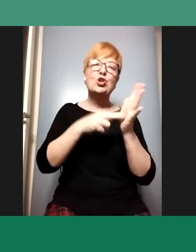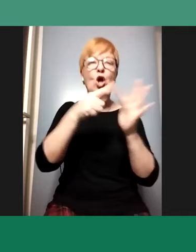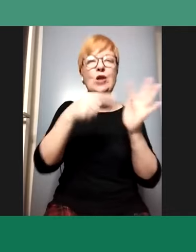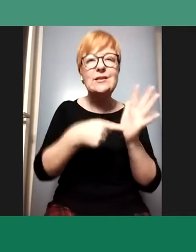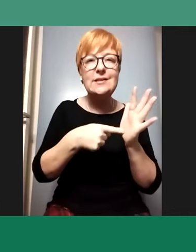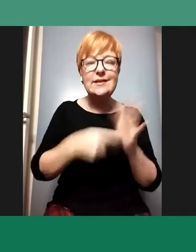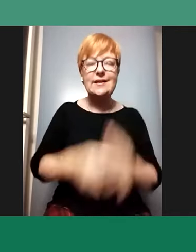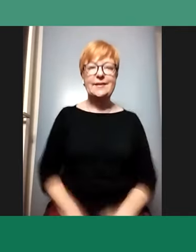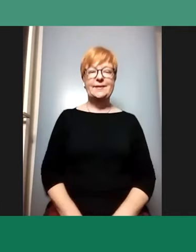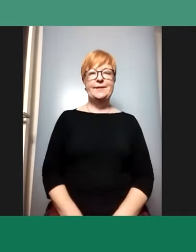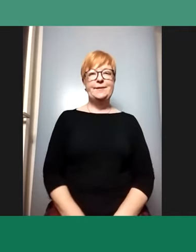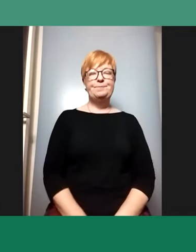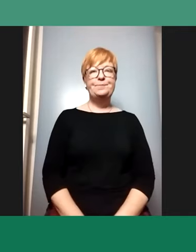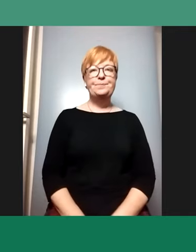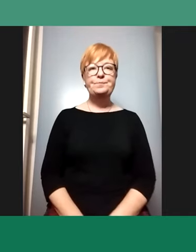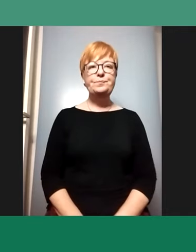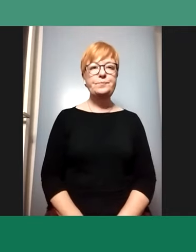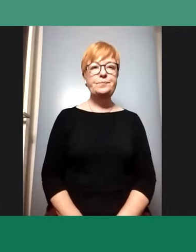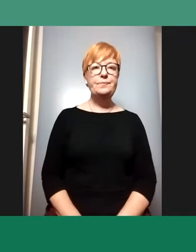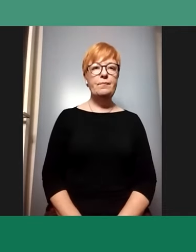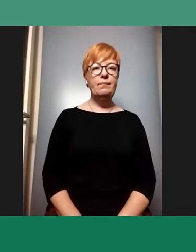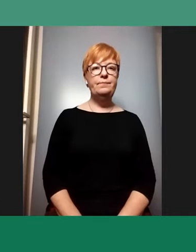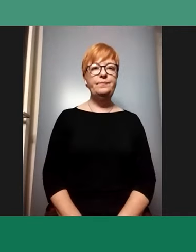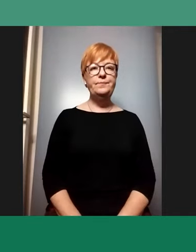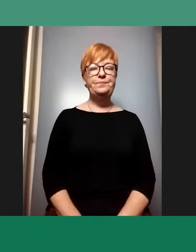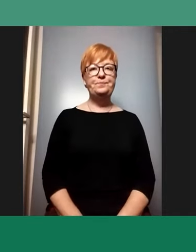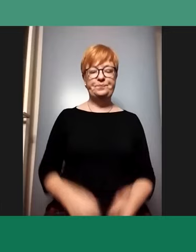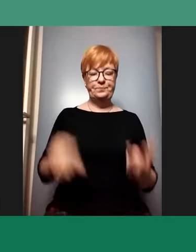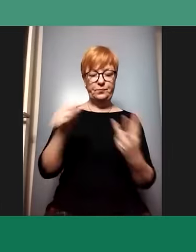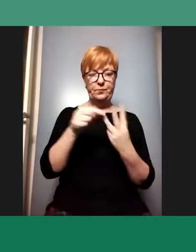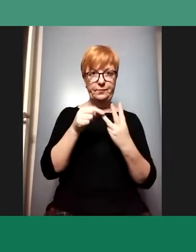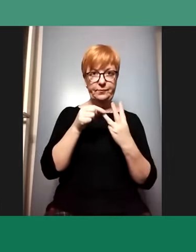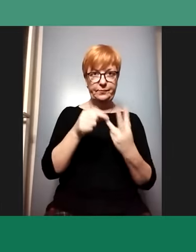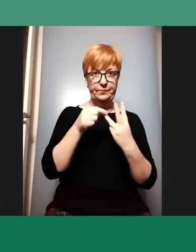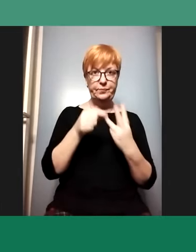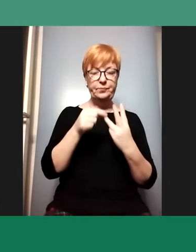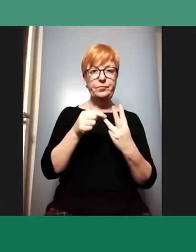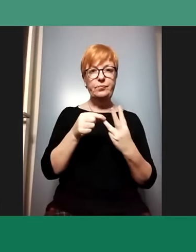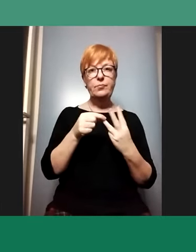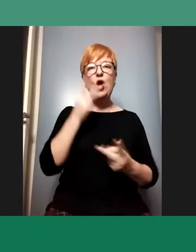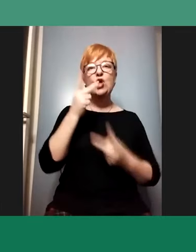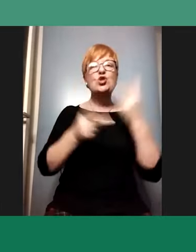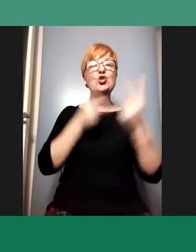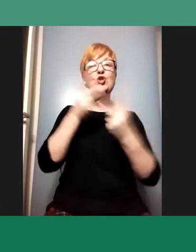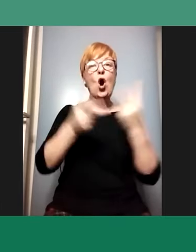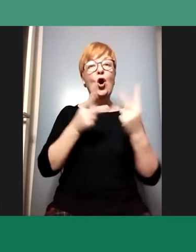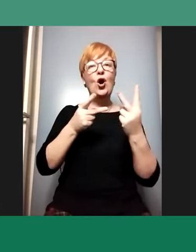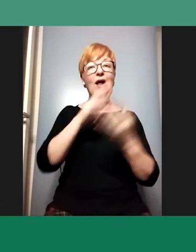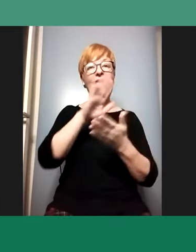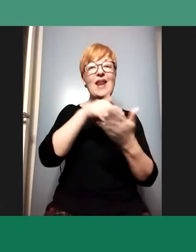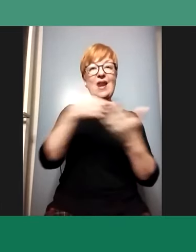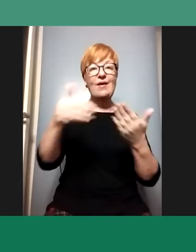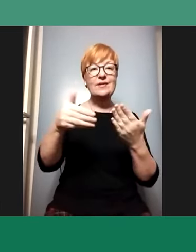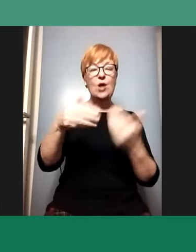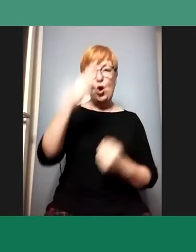And the last piece is actually lyrics for a song called Calling England